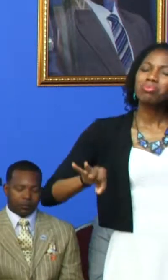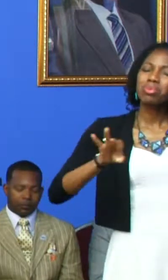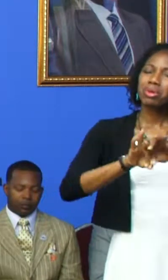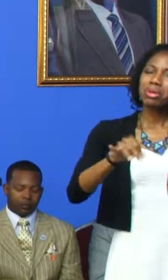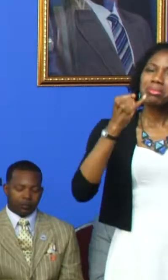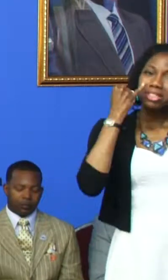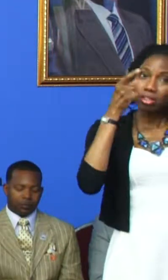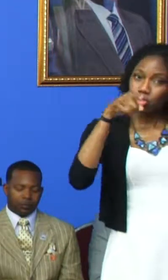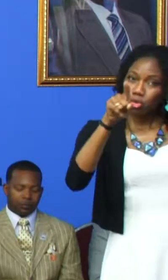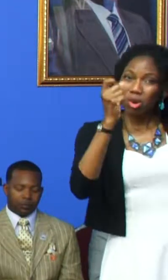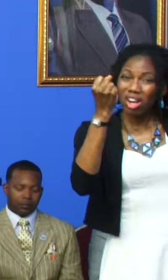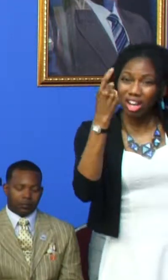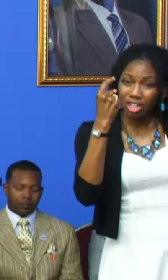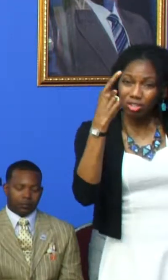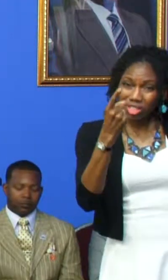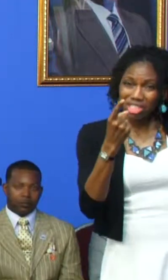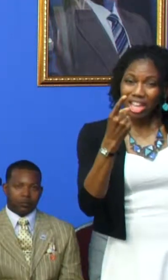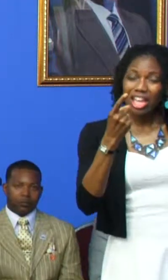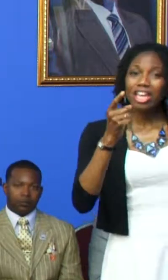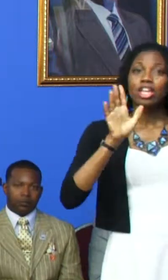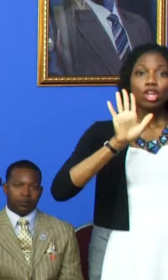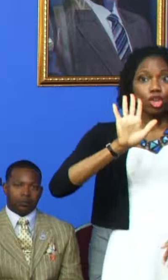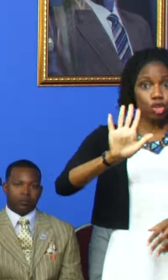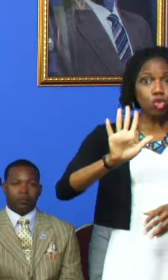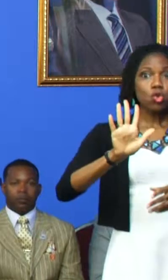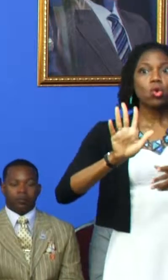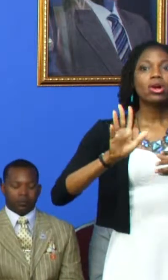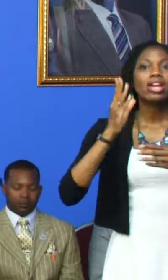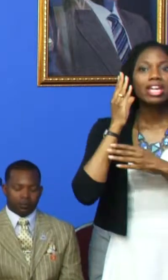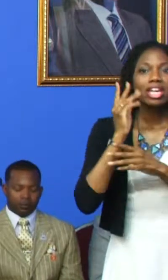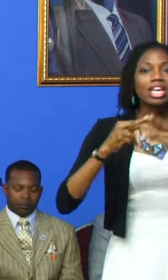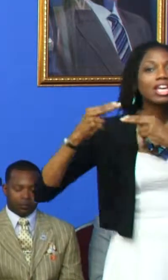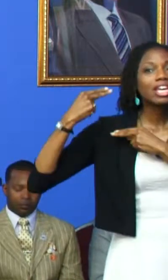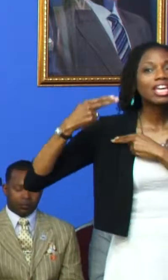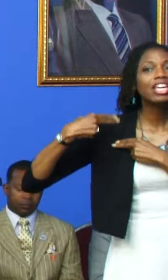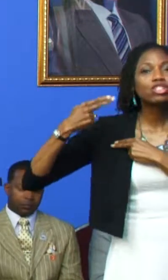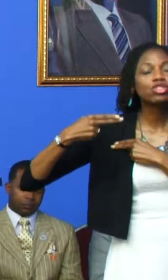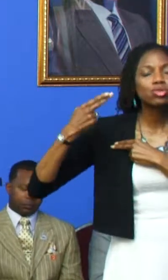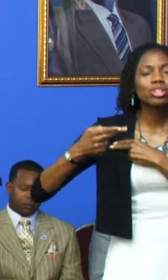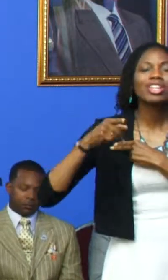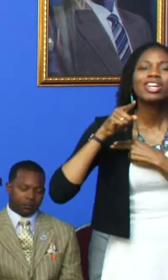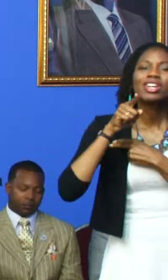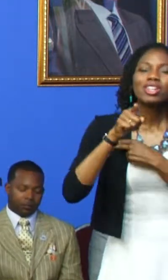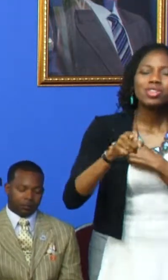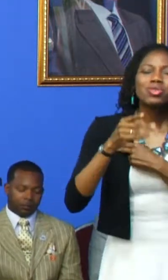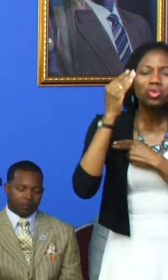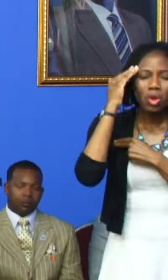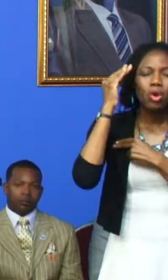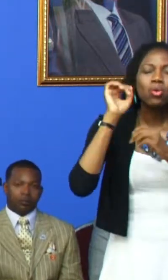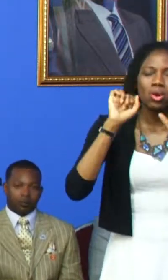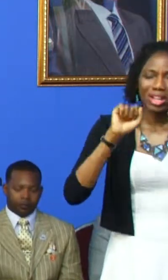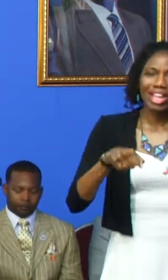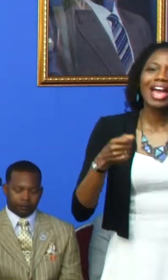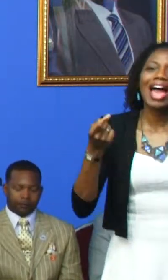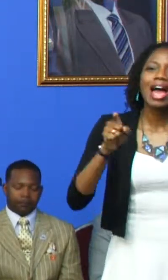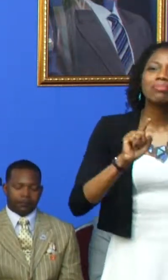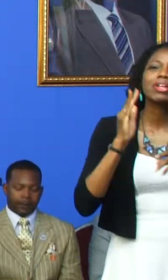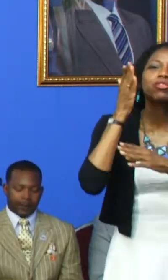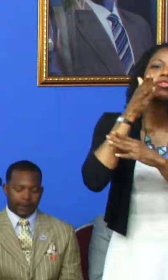you understand the people that you are, you understand the people you could be.